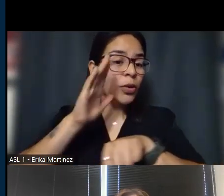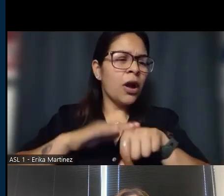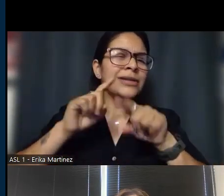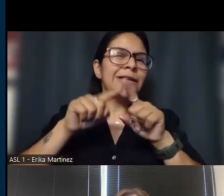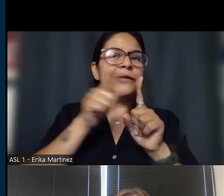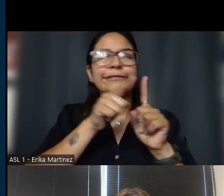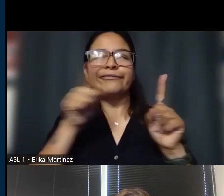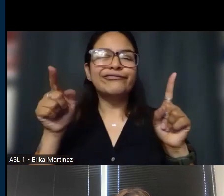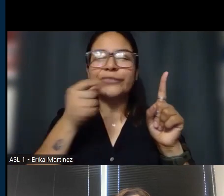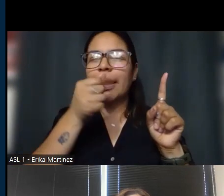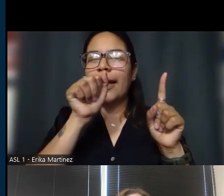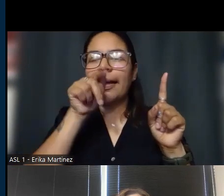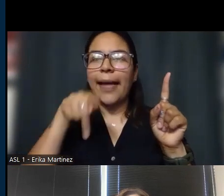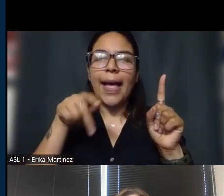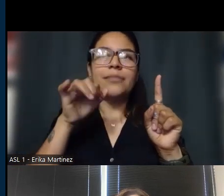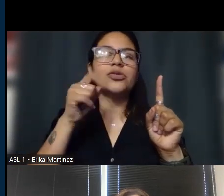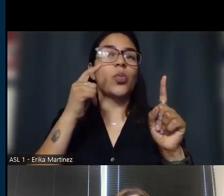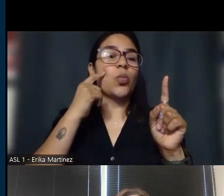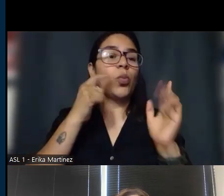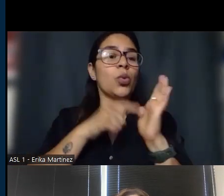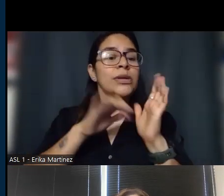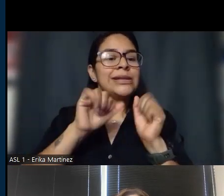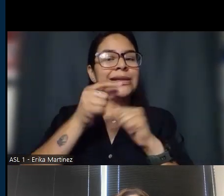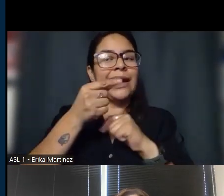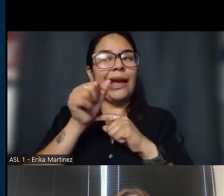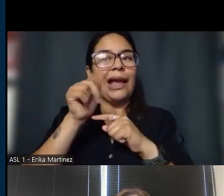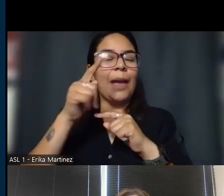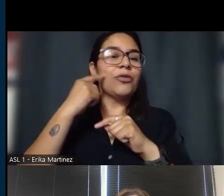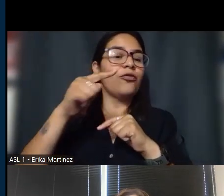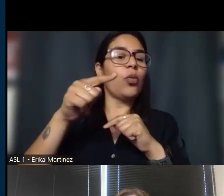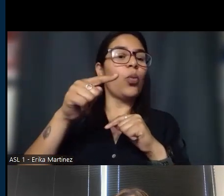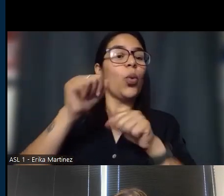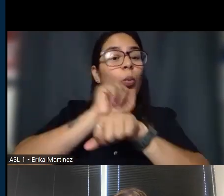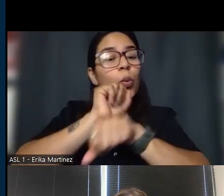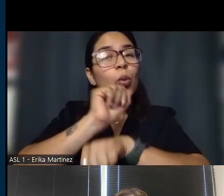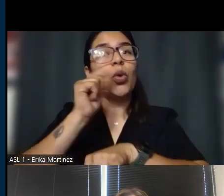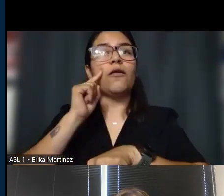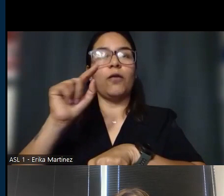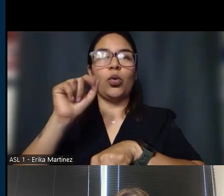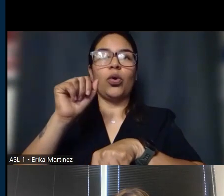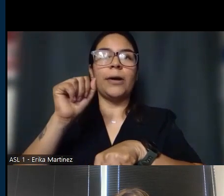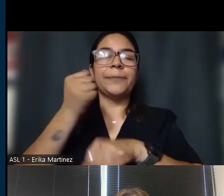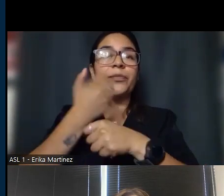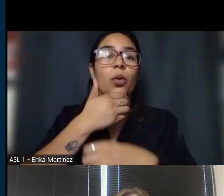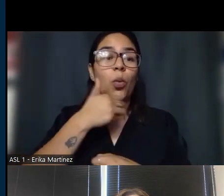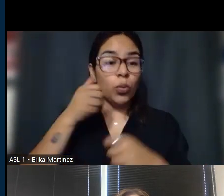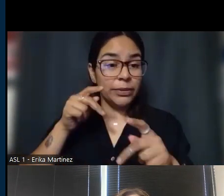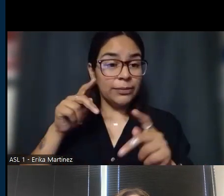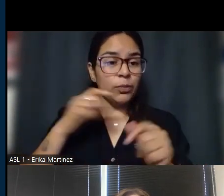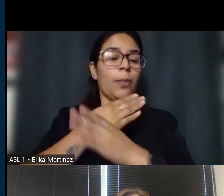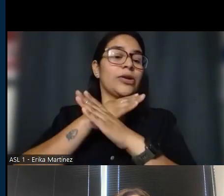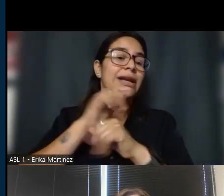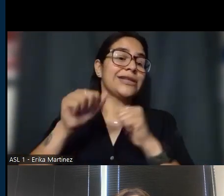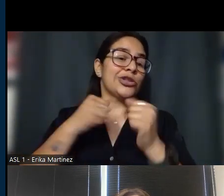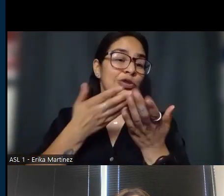best practices or recommendations to service streamline referrals between adult protective services and public guardian programs, as